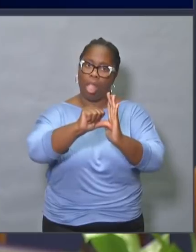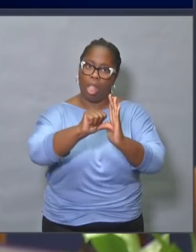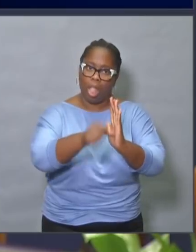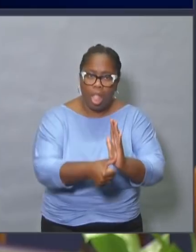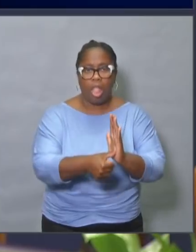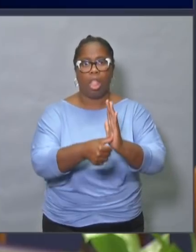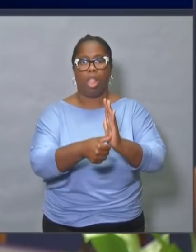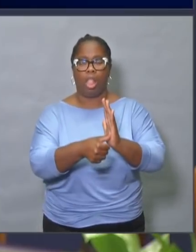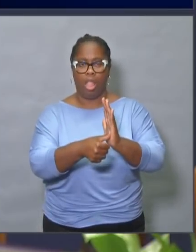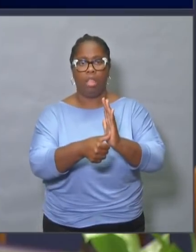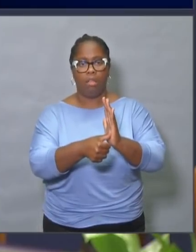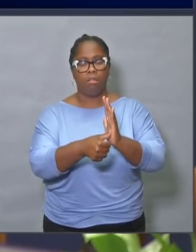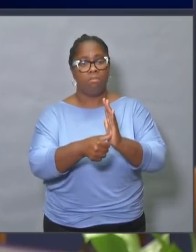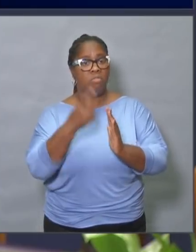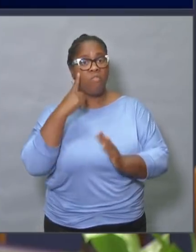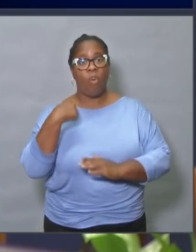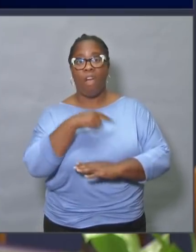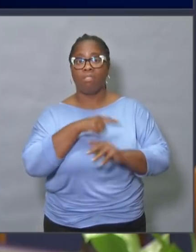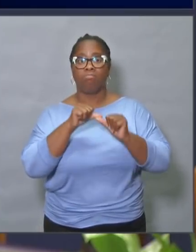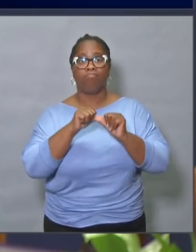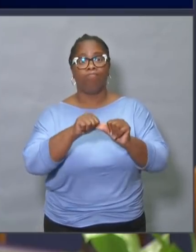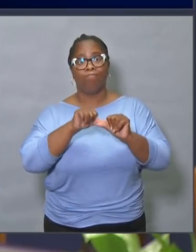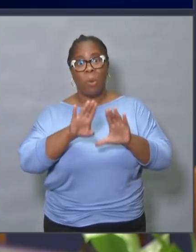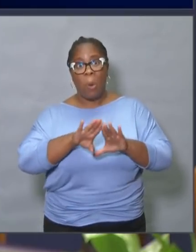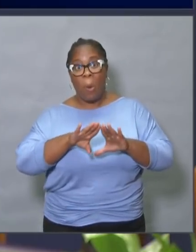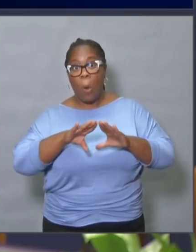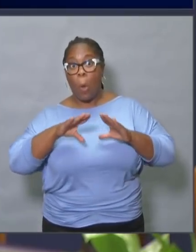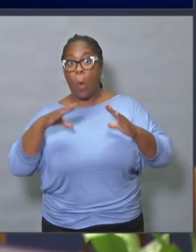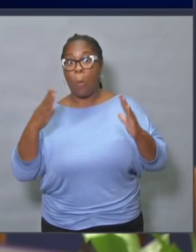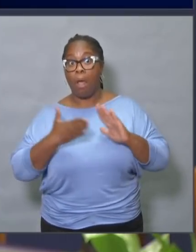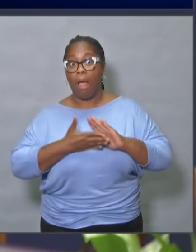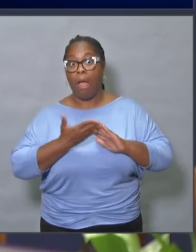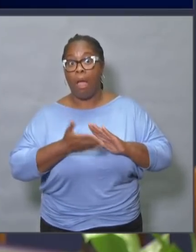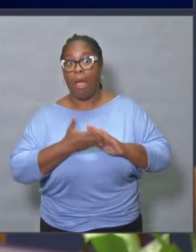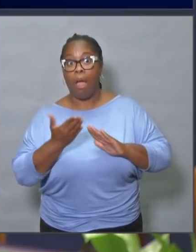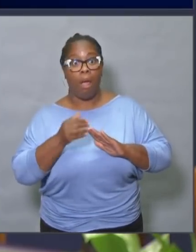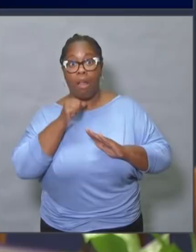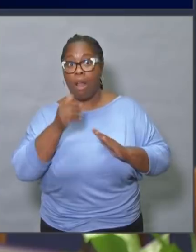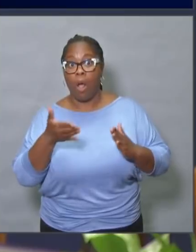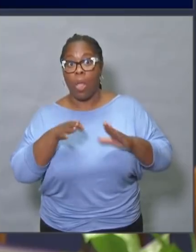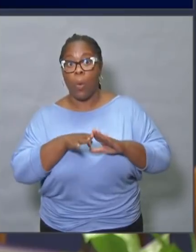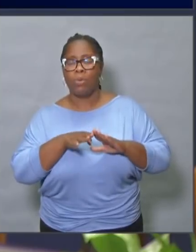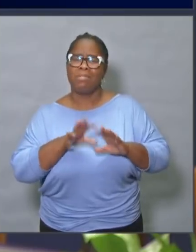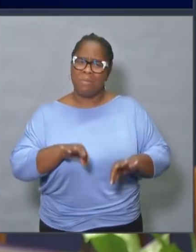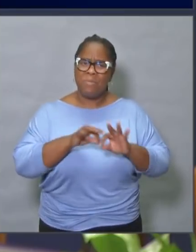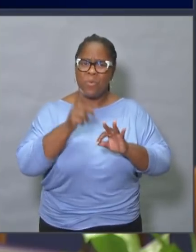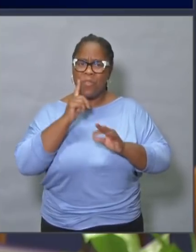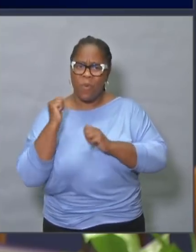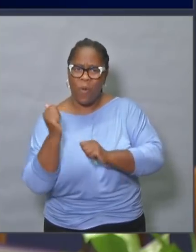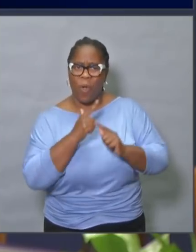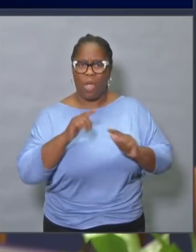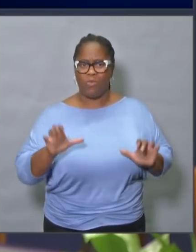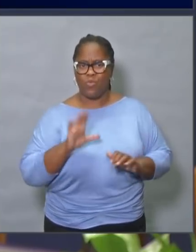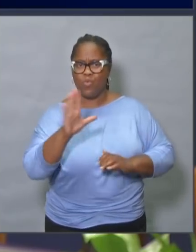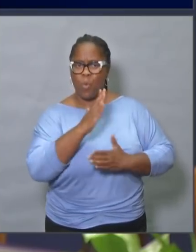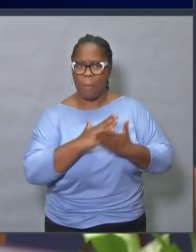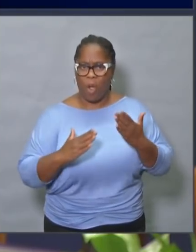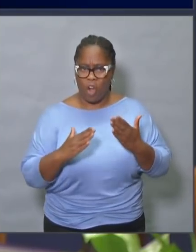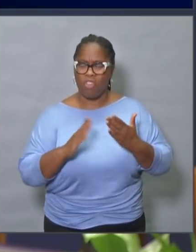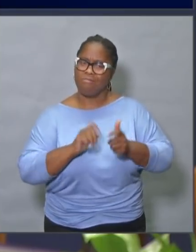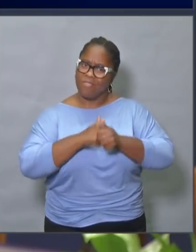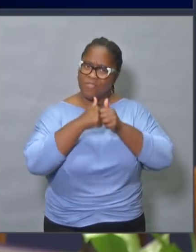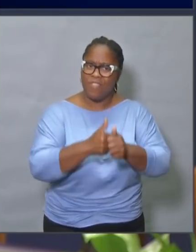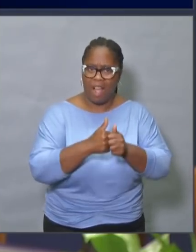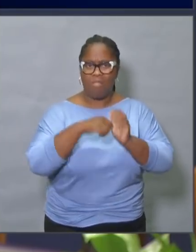that in order to stay open, we need everyone to do their part and adhere to all the guidelines that the public health